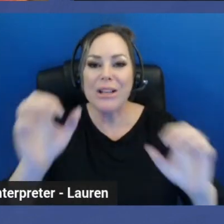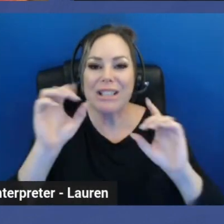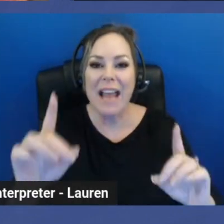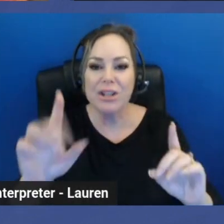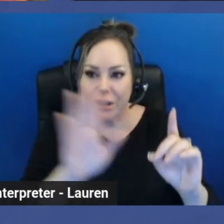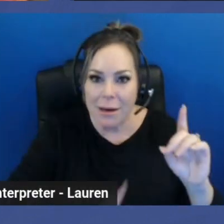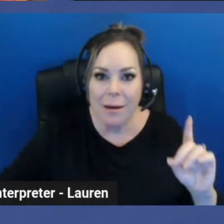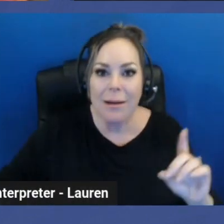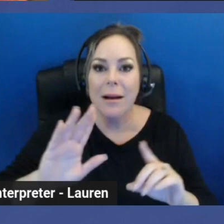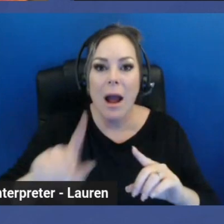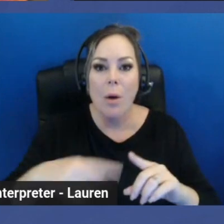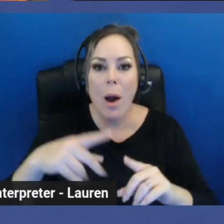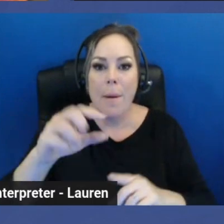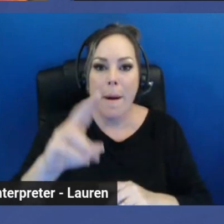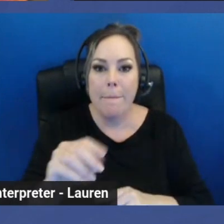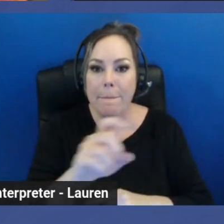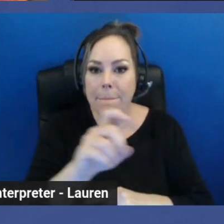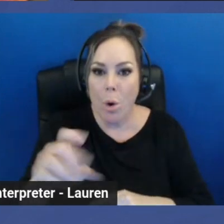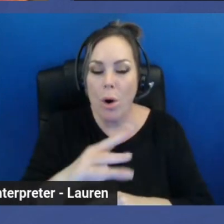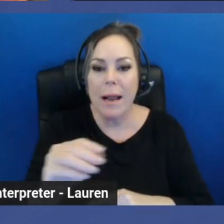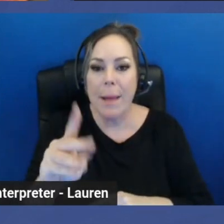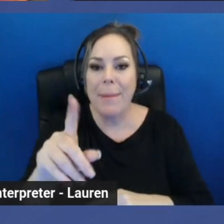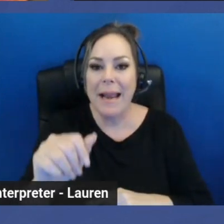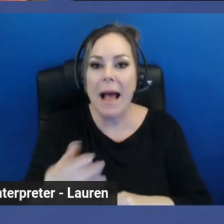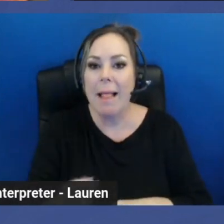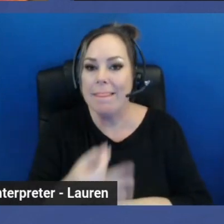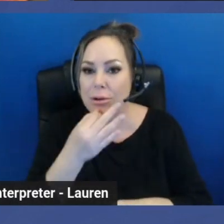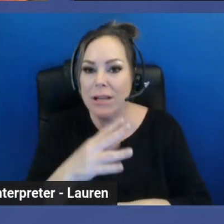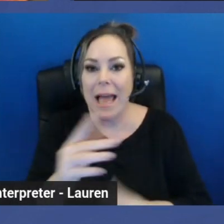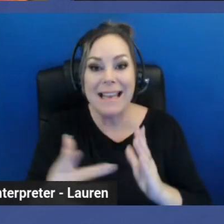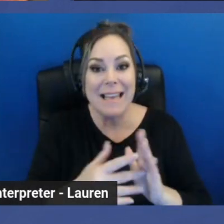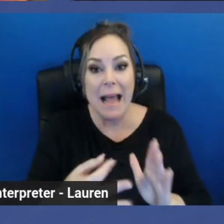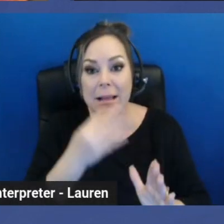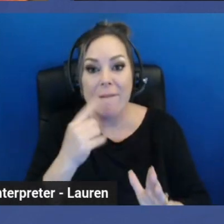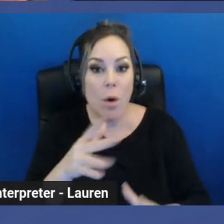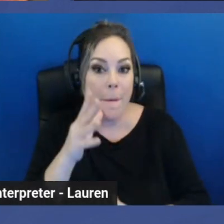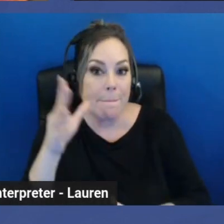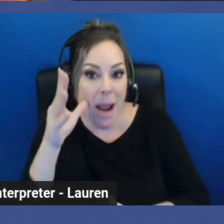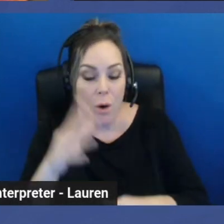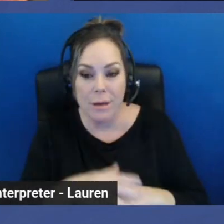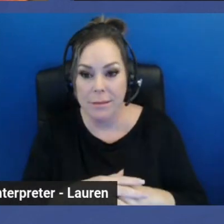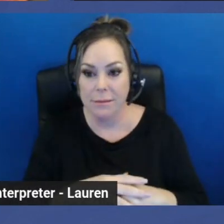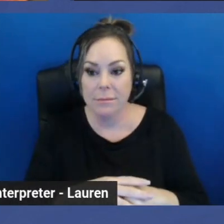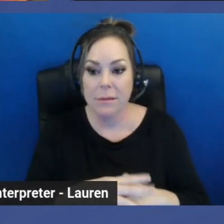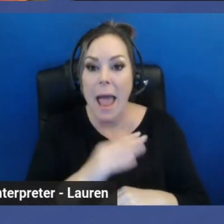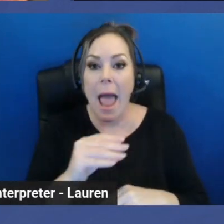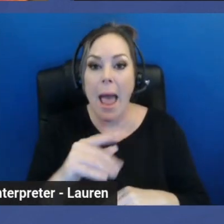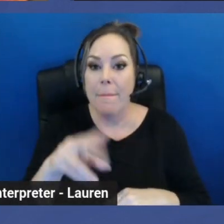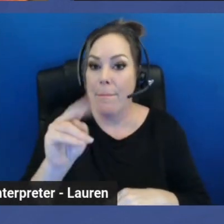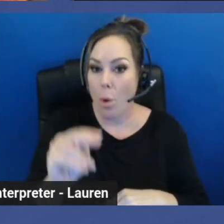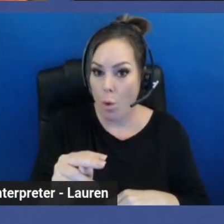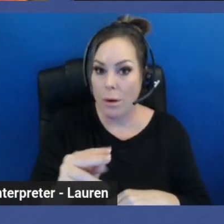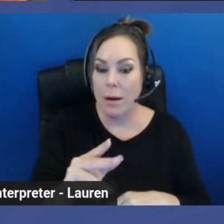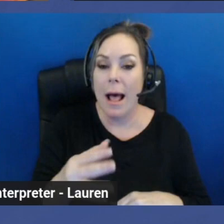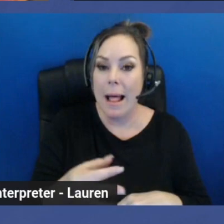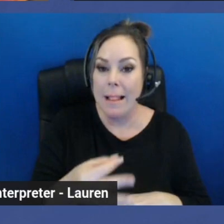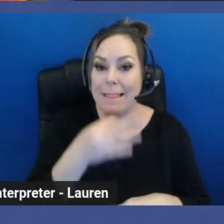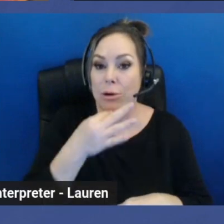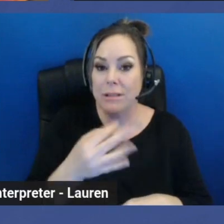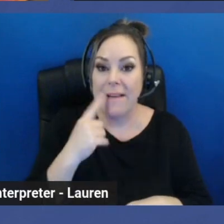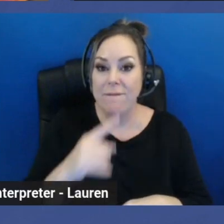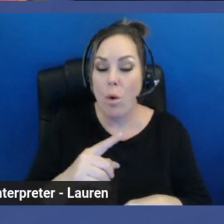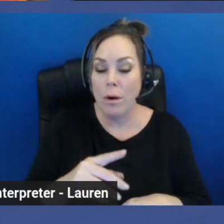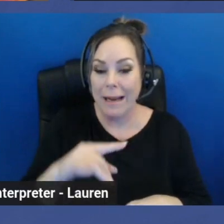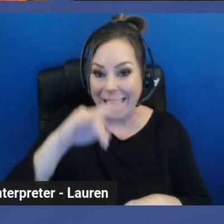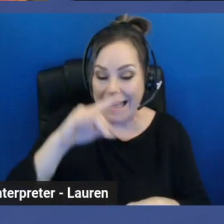around porn and media literacy, tech literacy for parents, porn and media literacy, honestly, for kids and parents. I just think there's so much